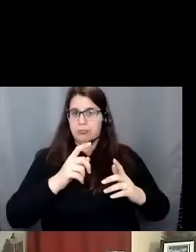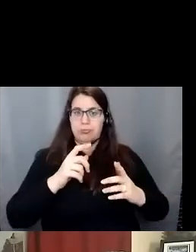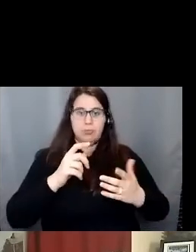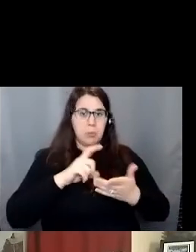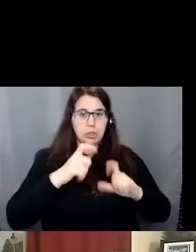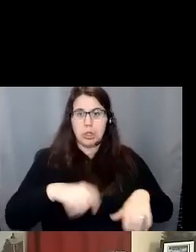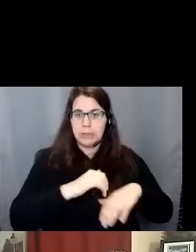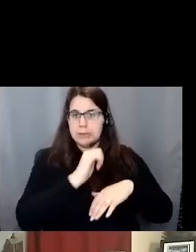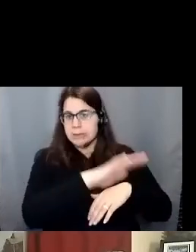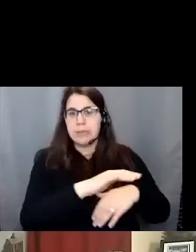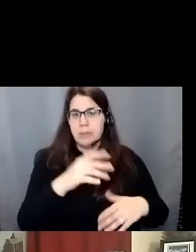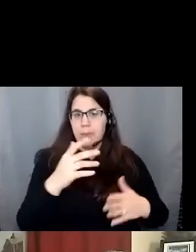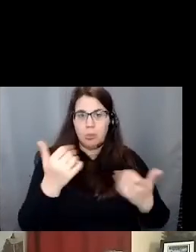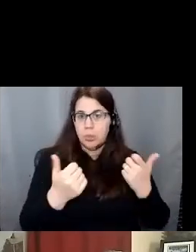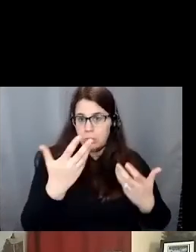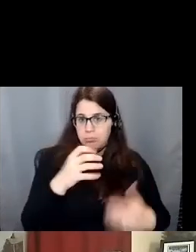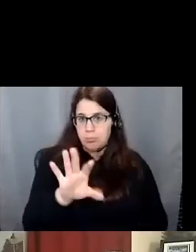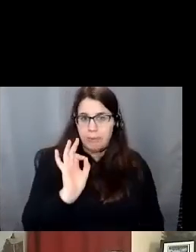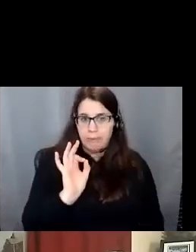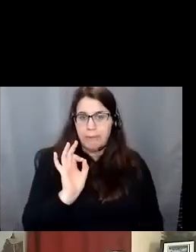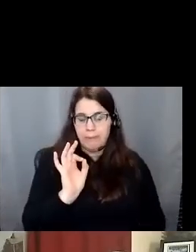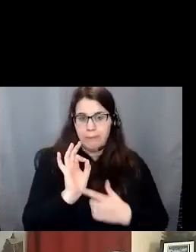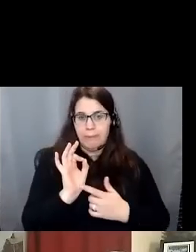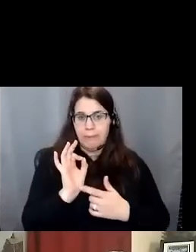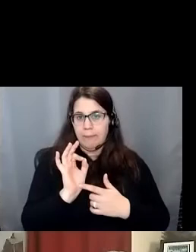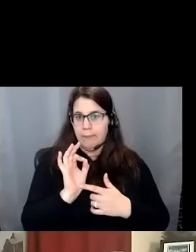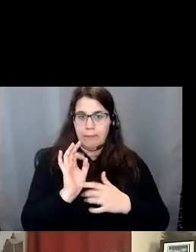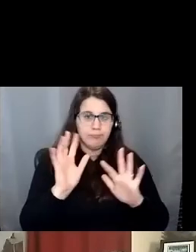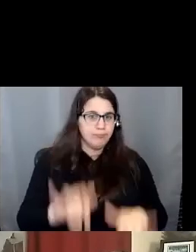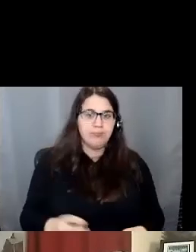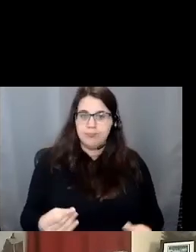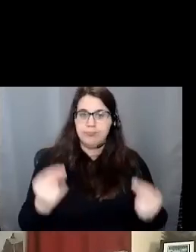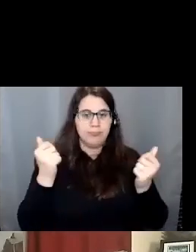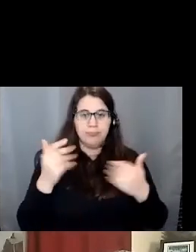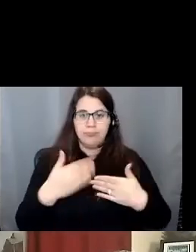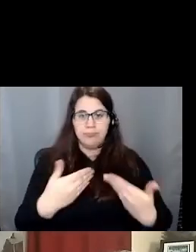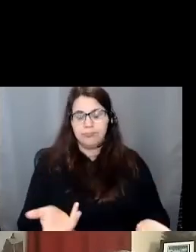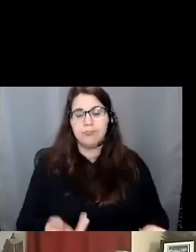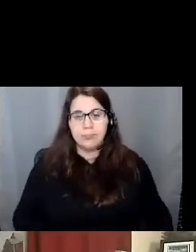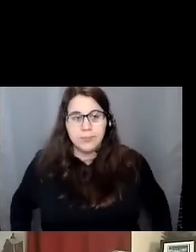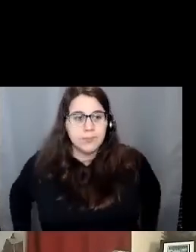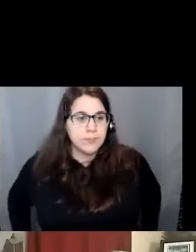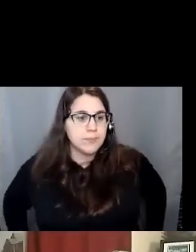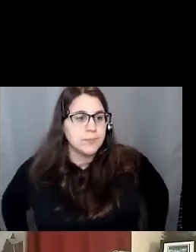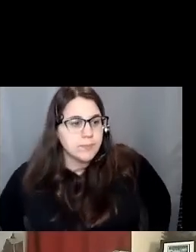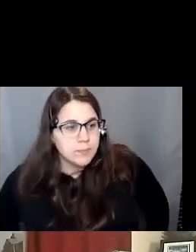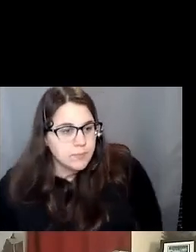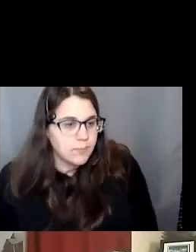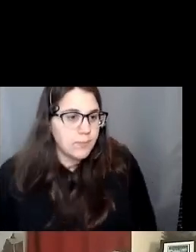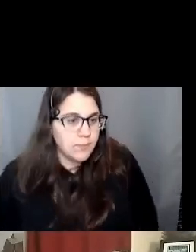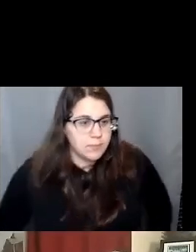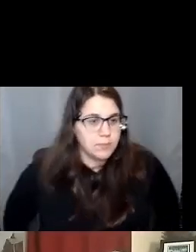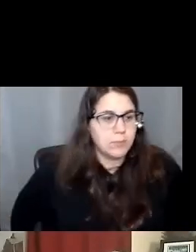already pre-set up, and it makes the time through that process much faster. You can